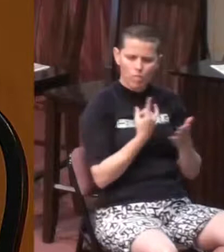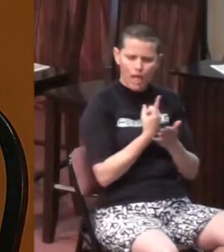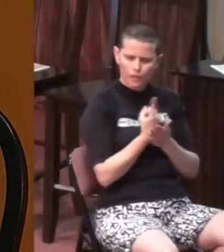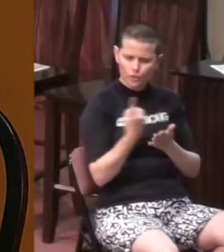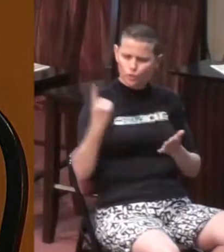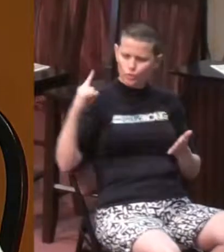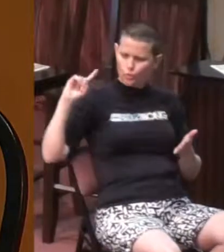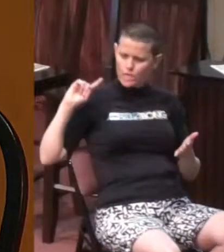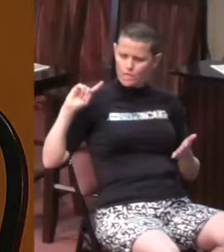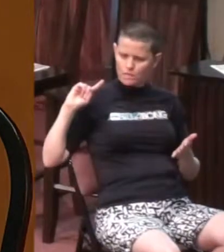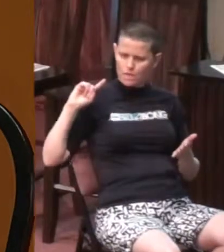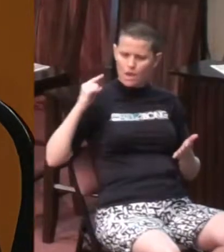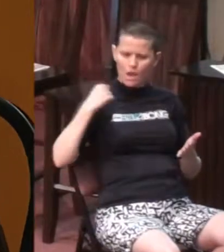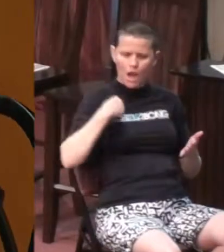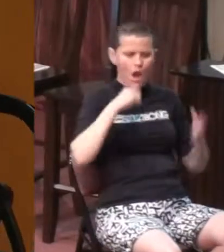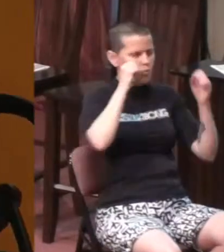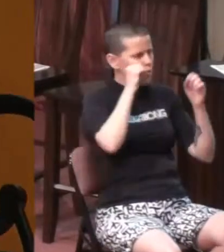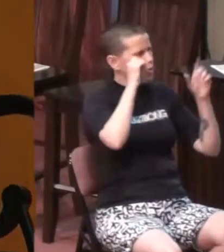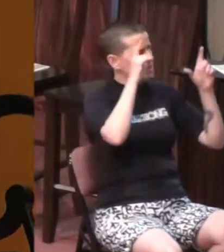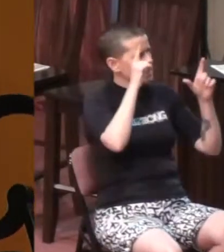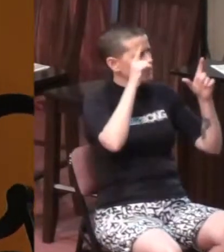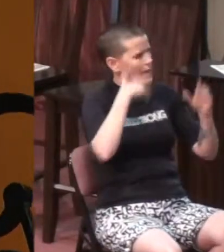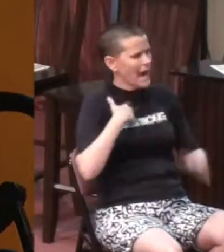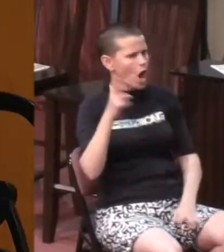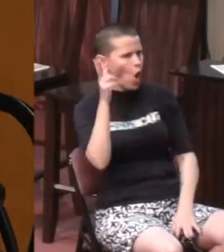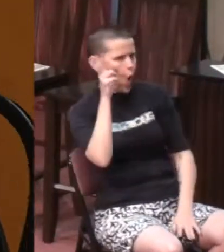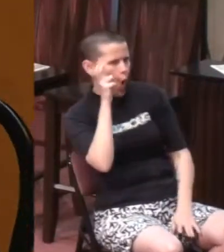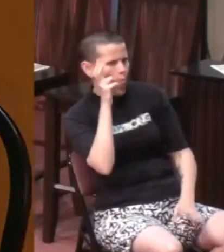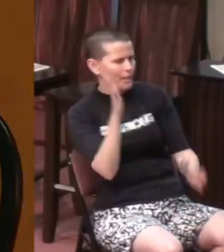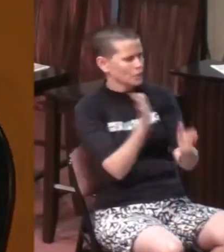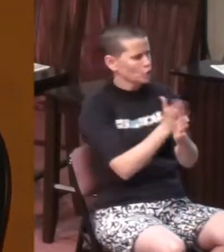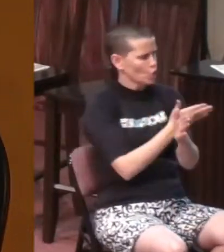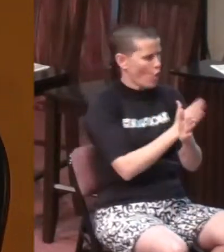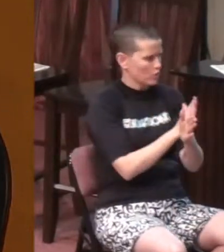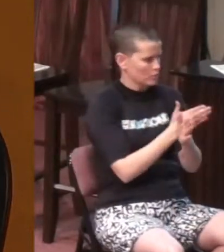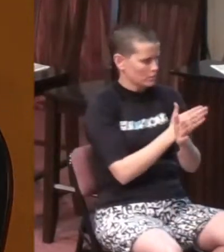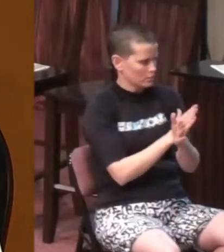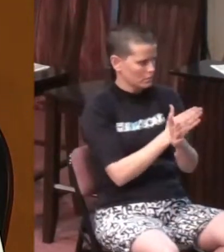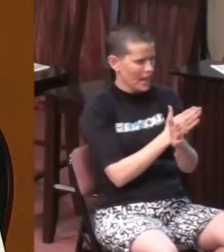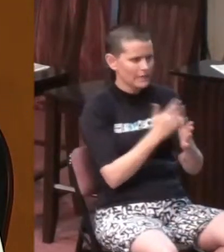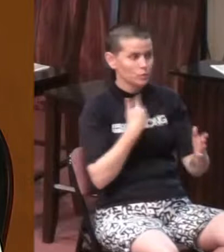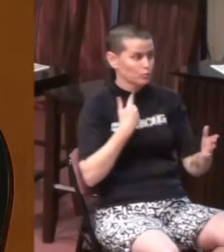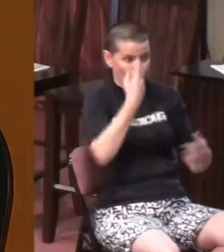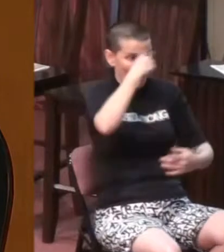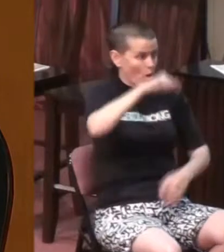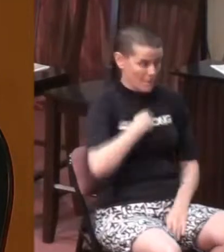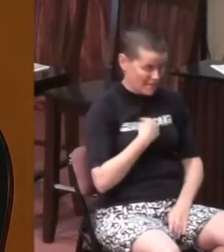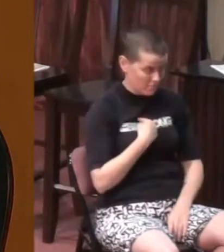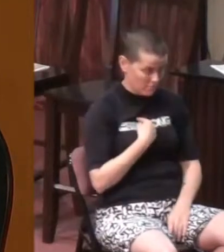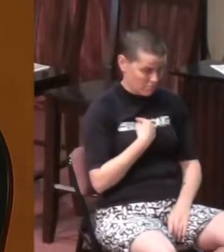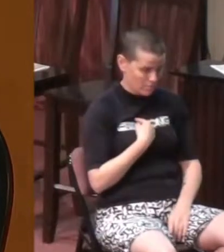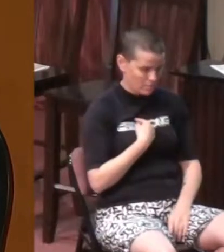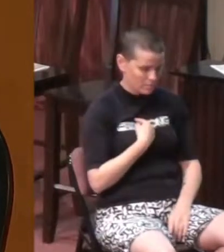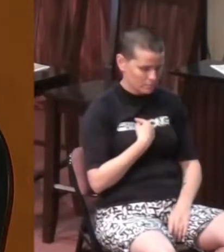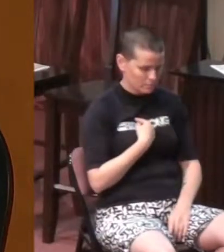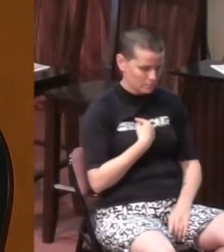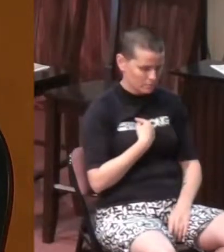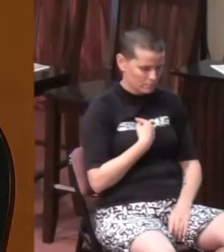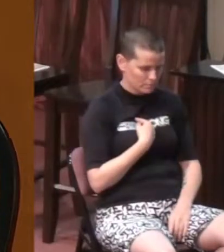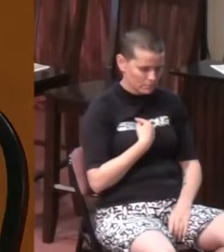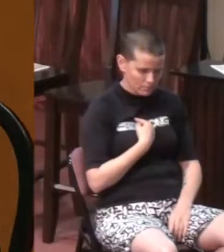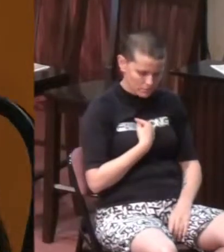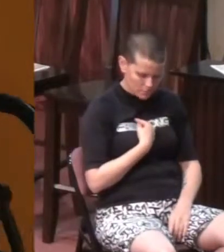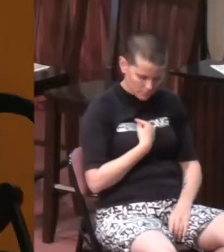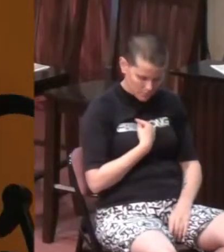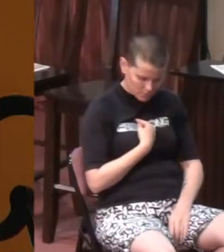God-created song for me. And it went something like this. It's effort,